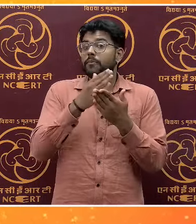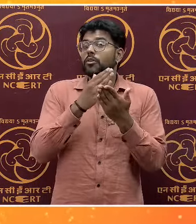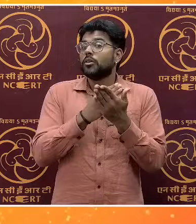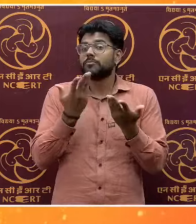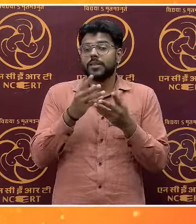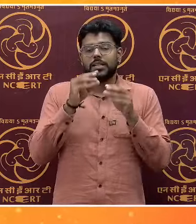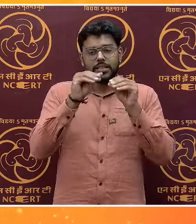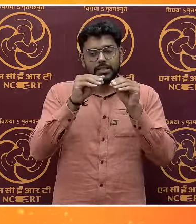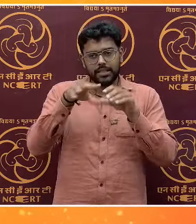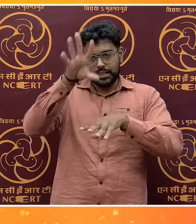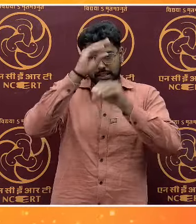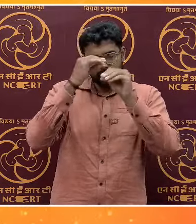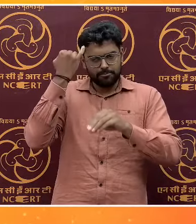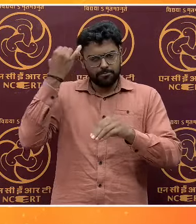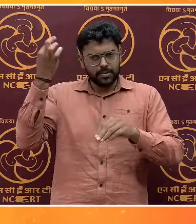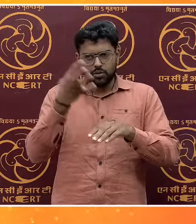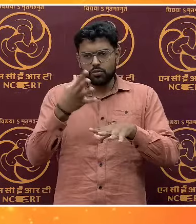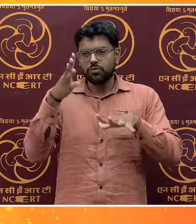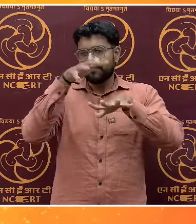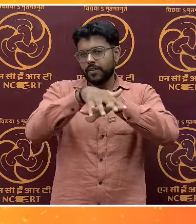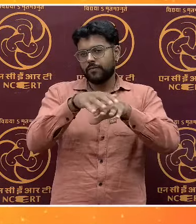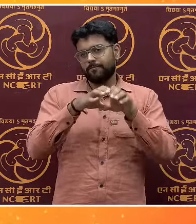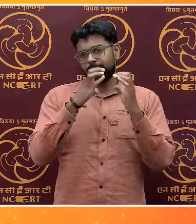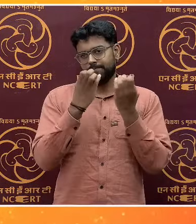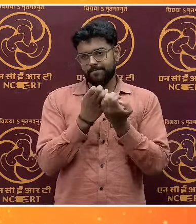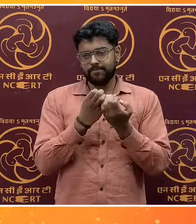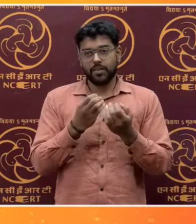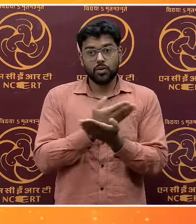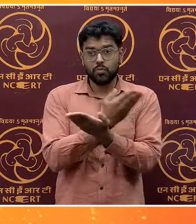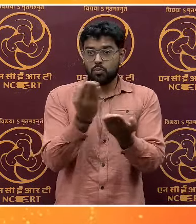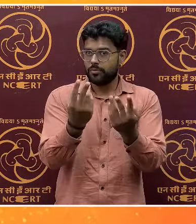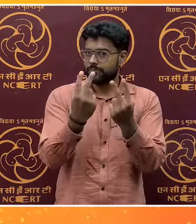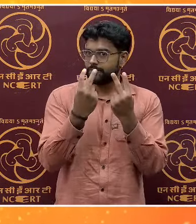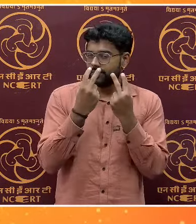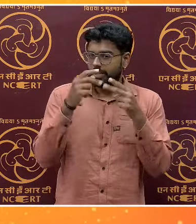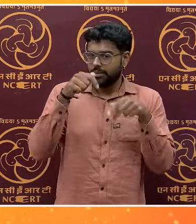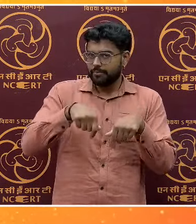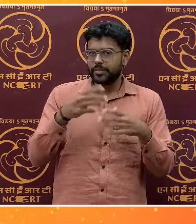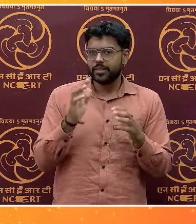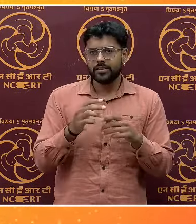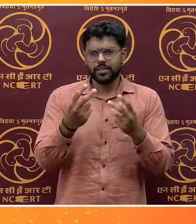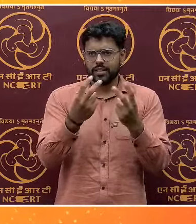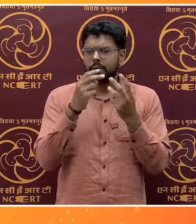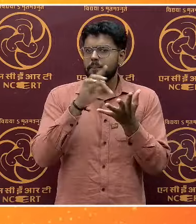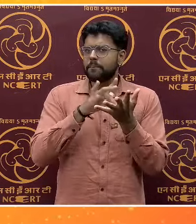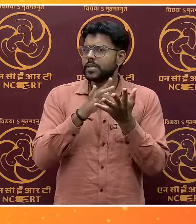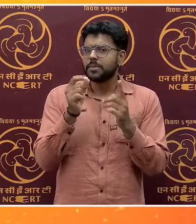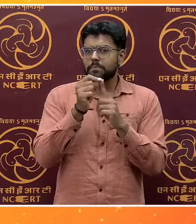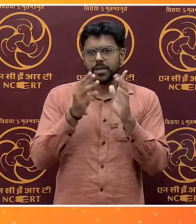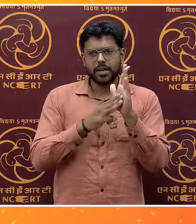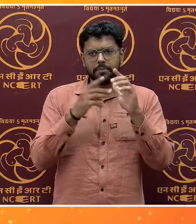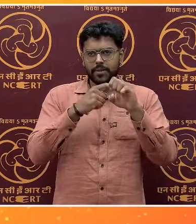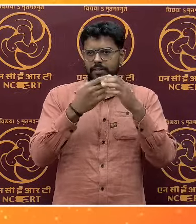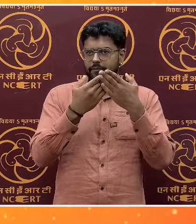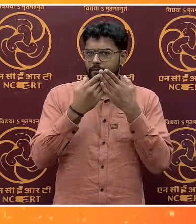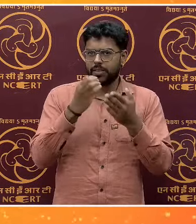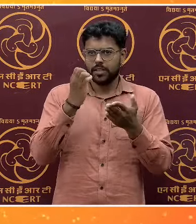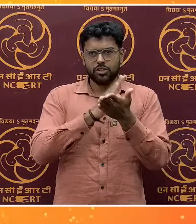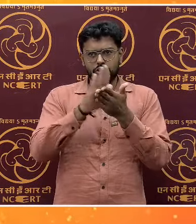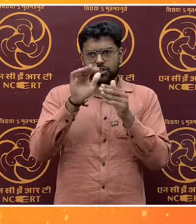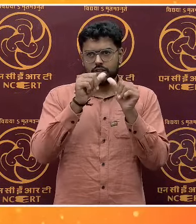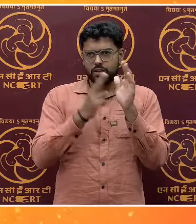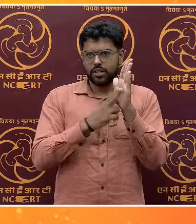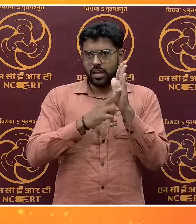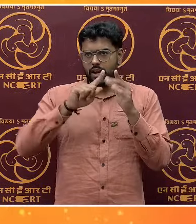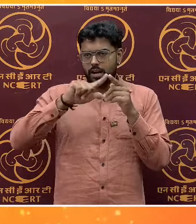learning interventions for inclusive classrooms. You are watching us right now on PM eVidya, channel number 8, and also on